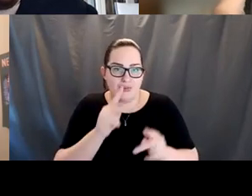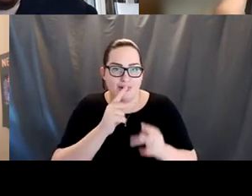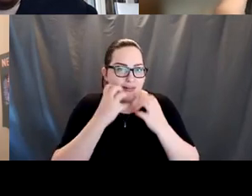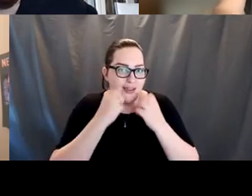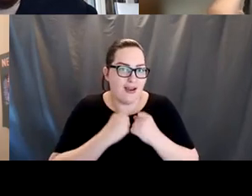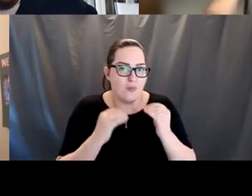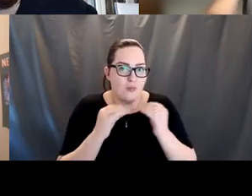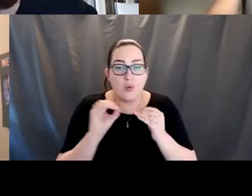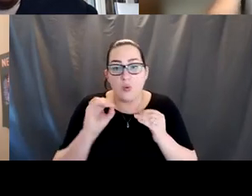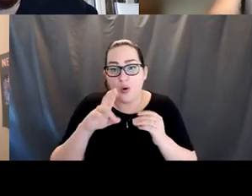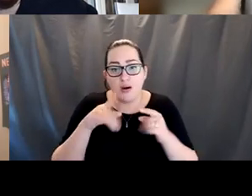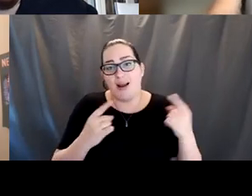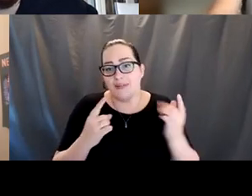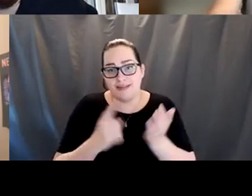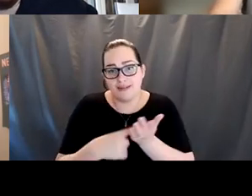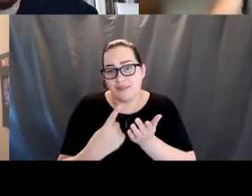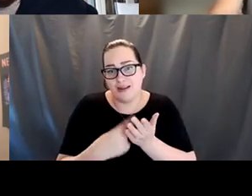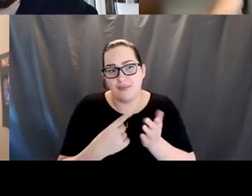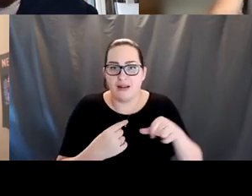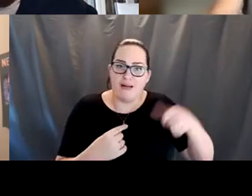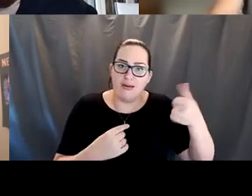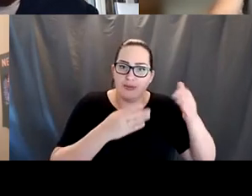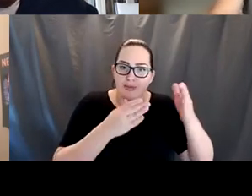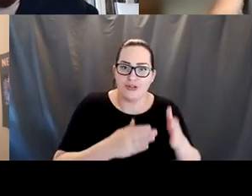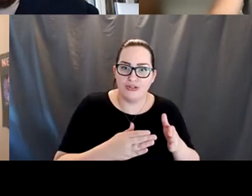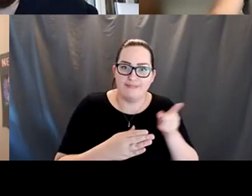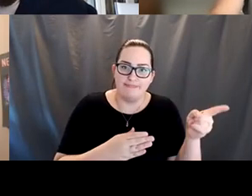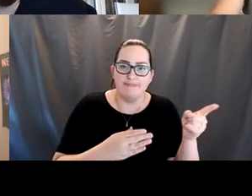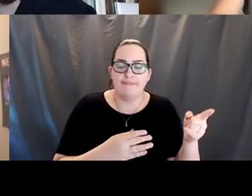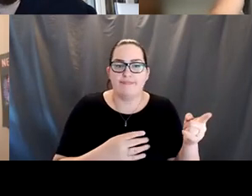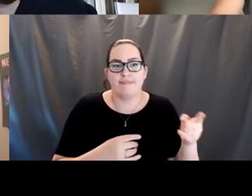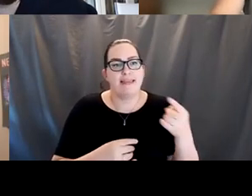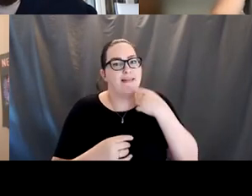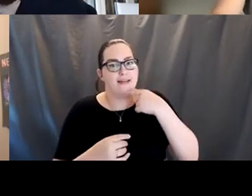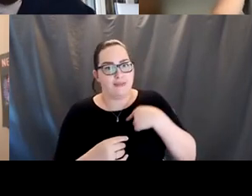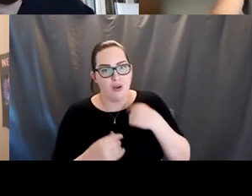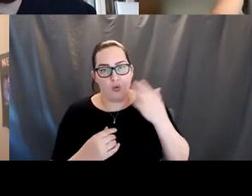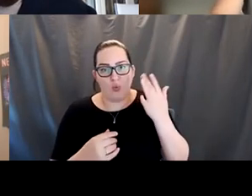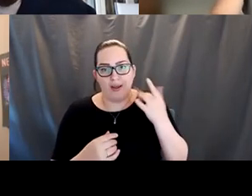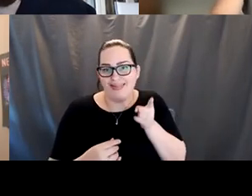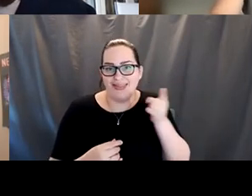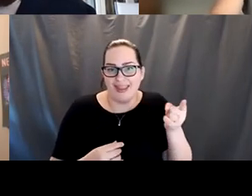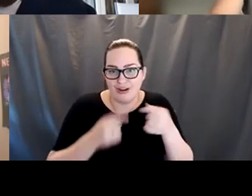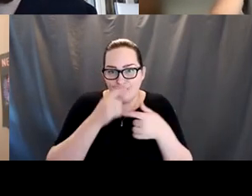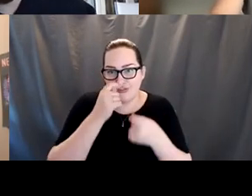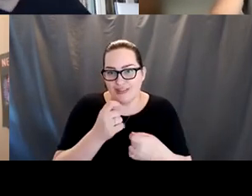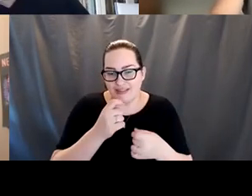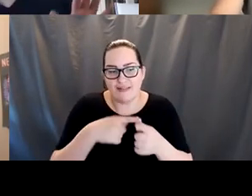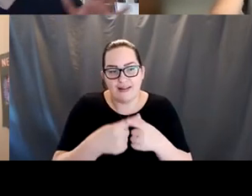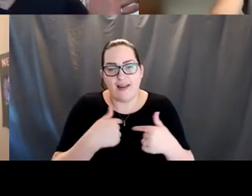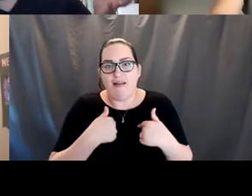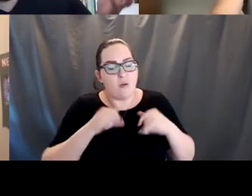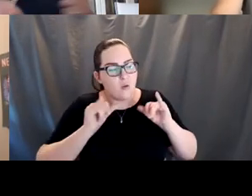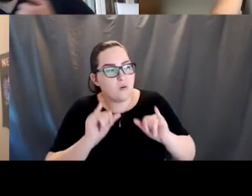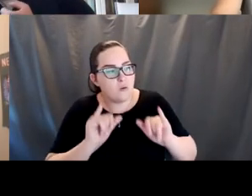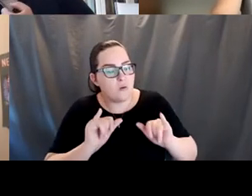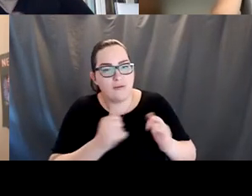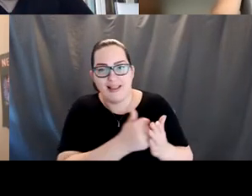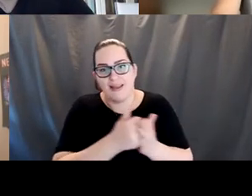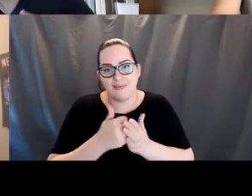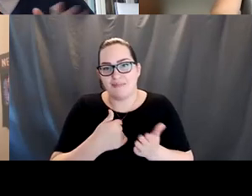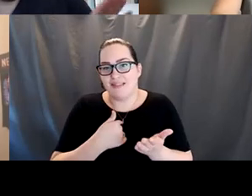well aware. That's also become a thing where people, if I hear one more story about how a lot of people today don't believe